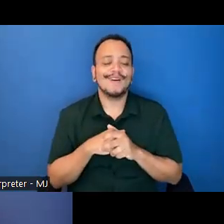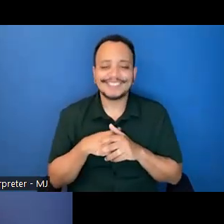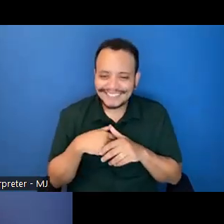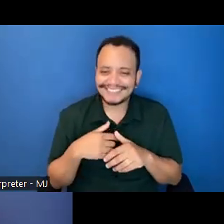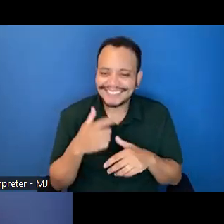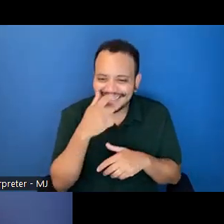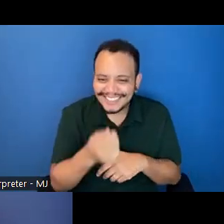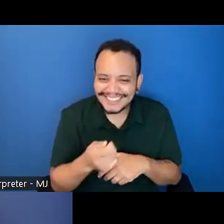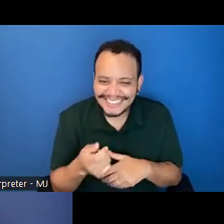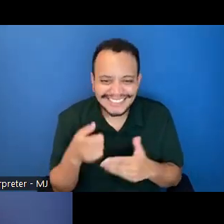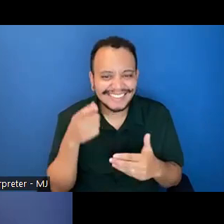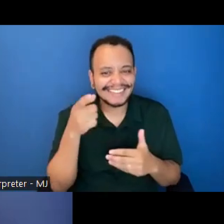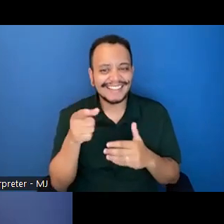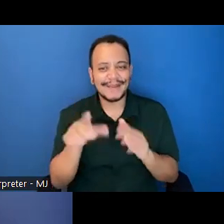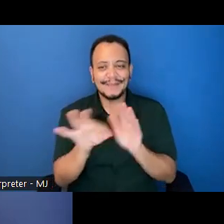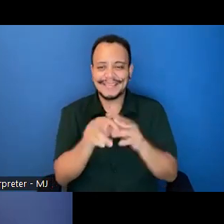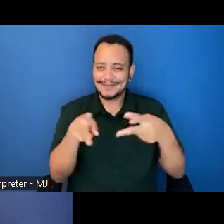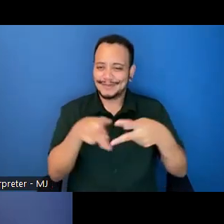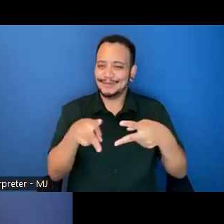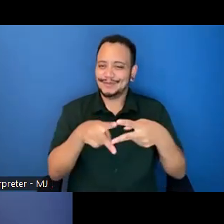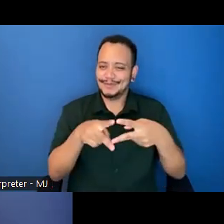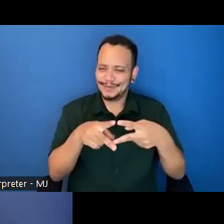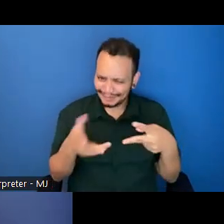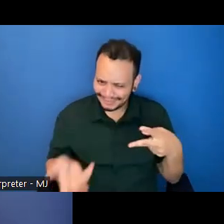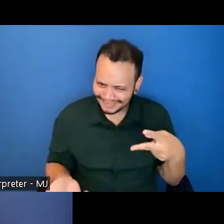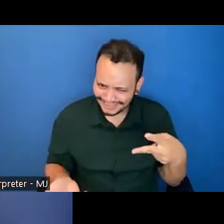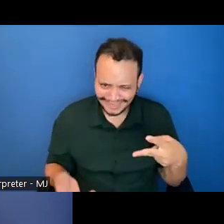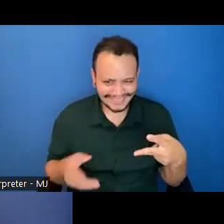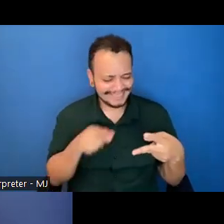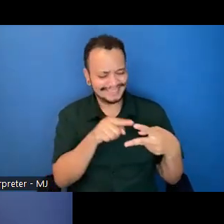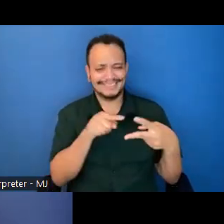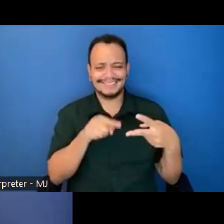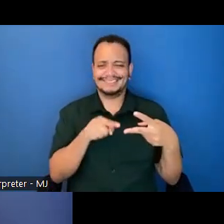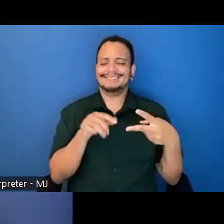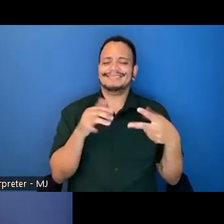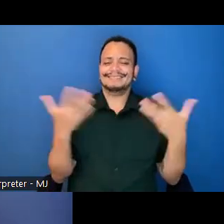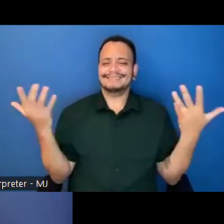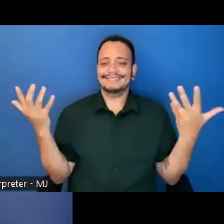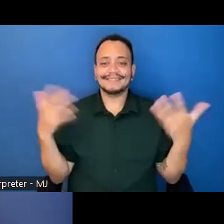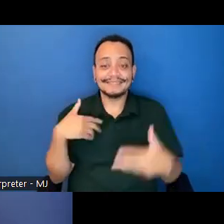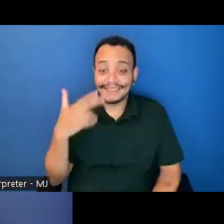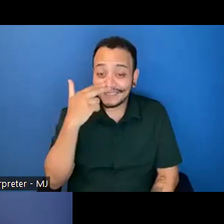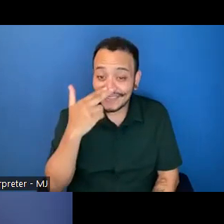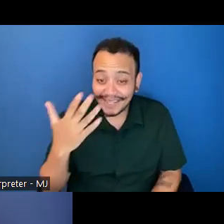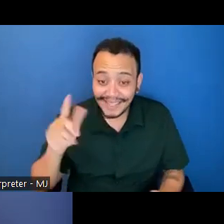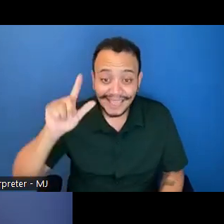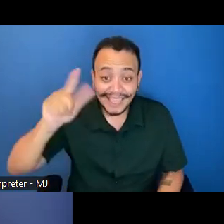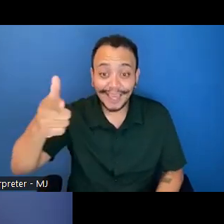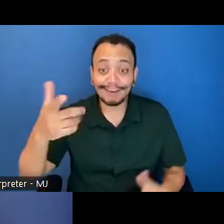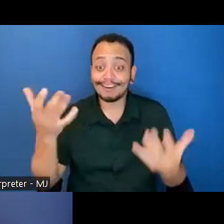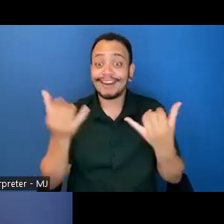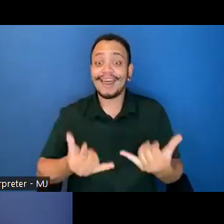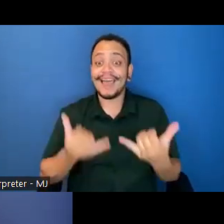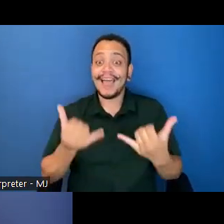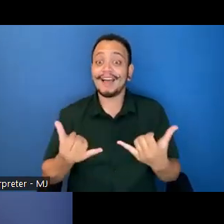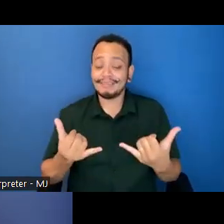funny that they mapped me to a park ranger or an HR manager. But guess what? Here I am many, many years later,